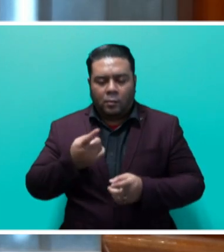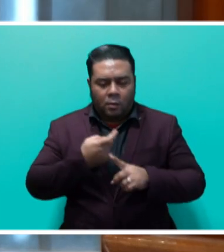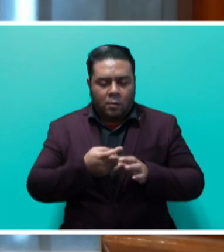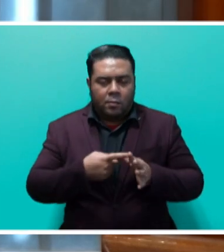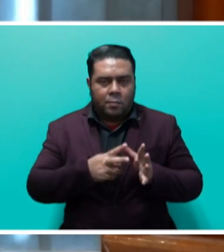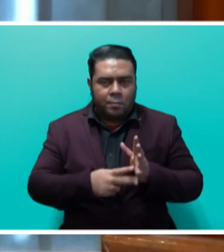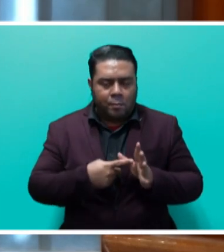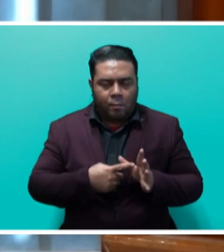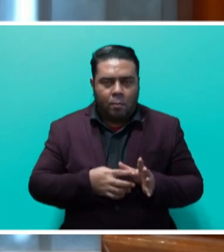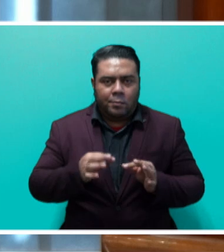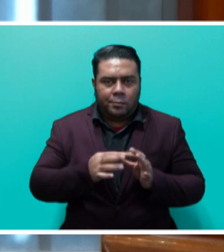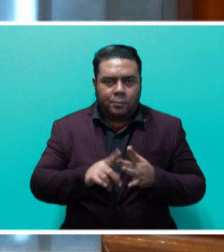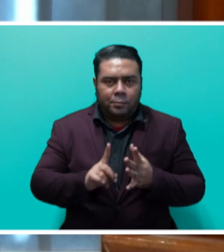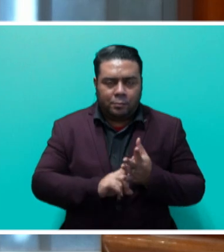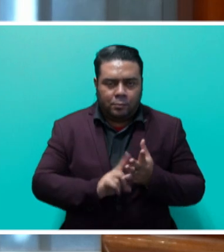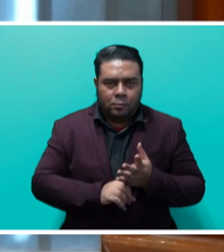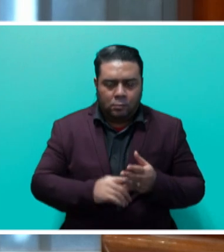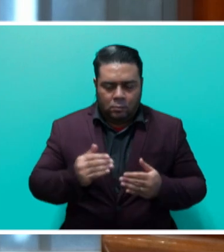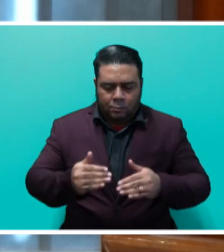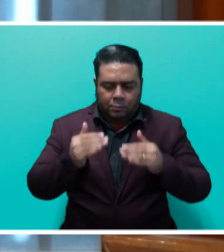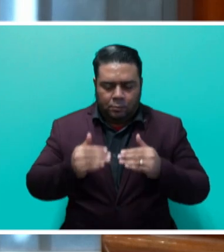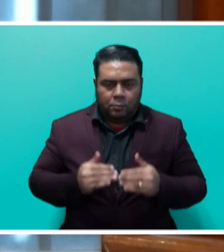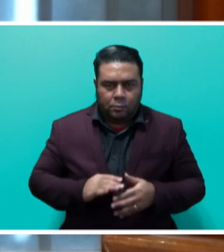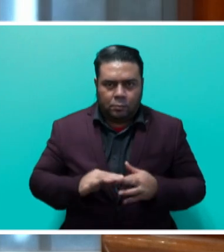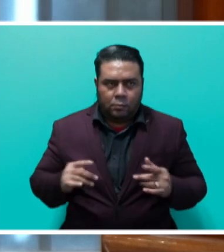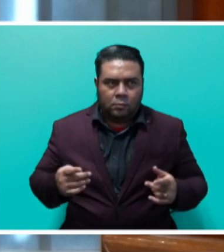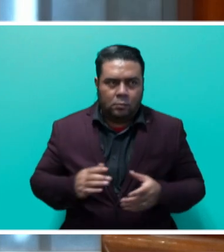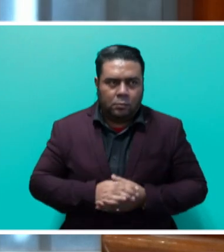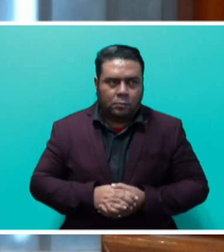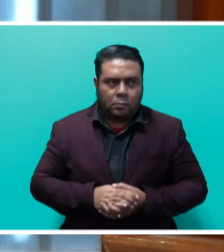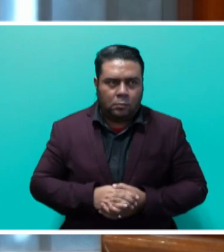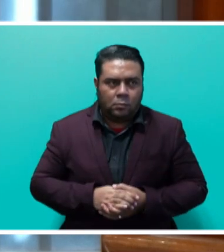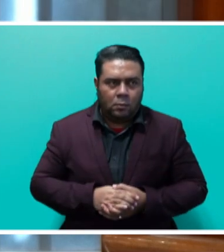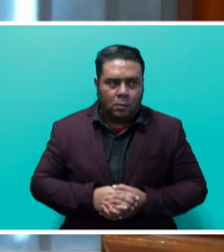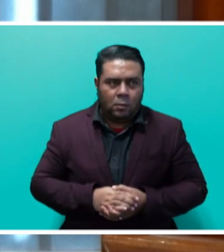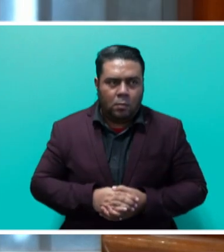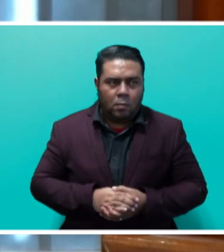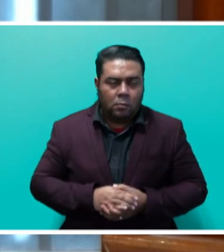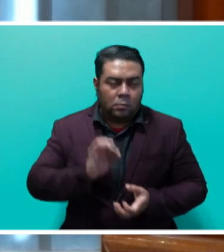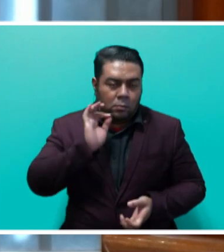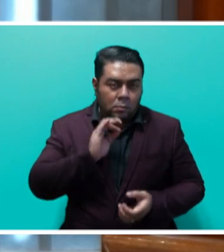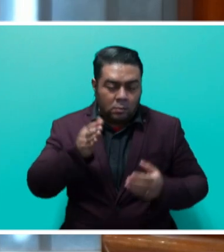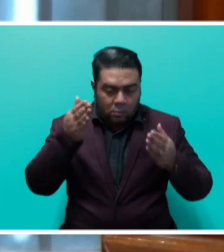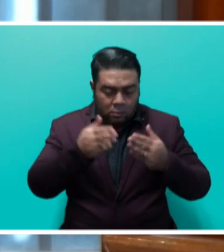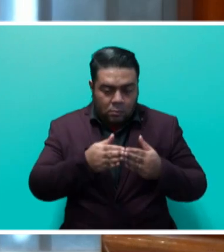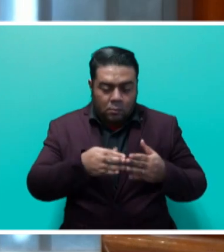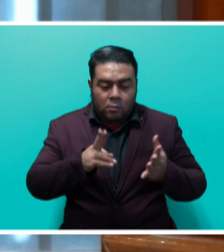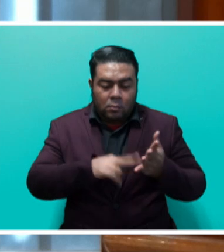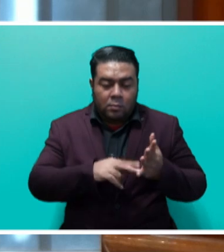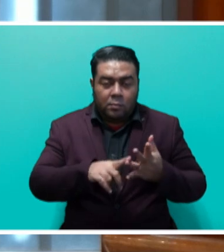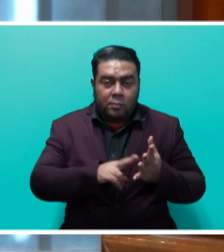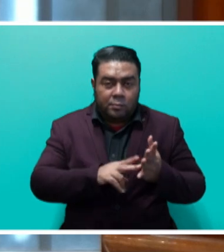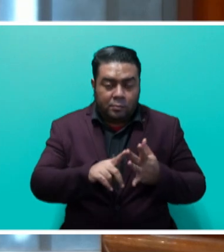hope this will move things forward. Apart from kava, sir, there's a bit of focus going on in noni,